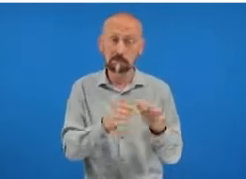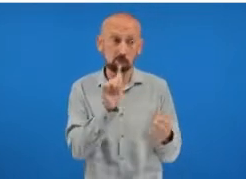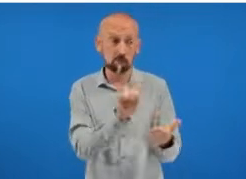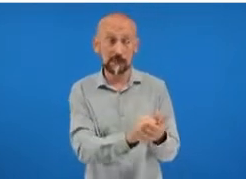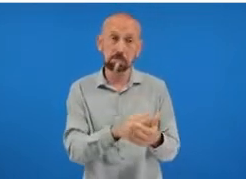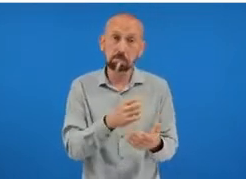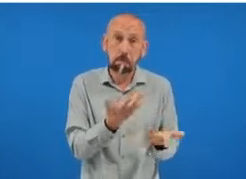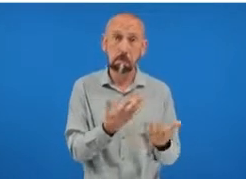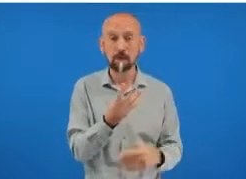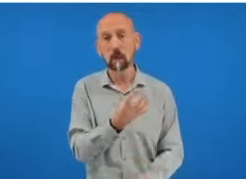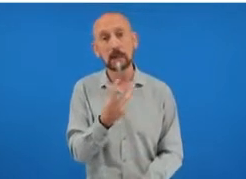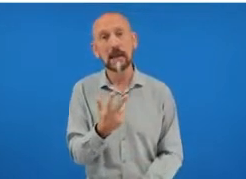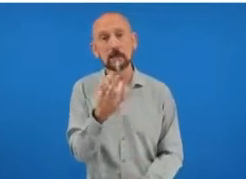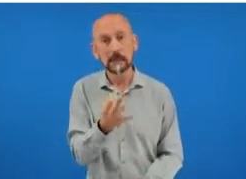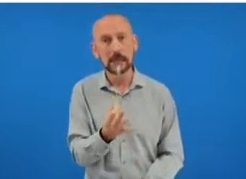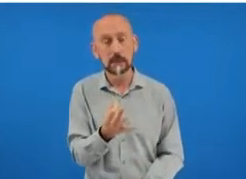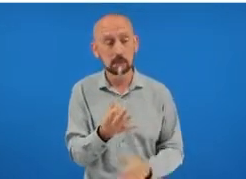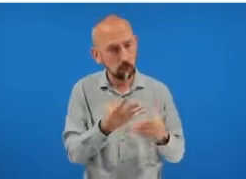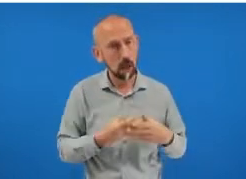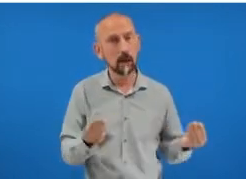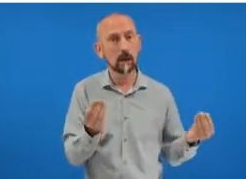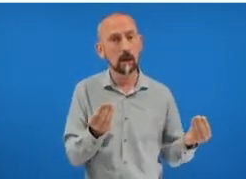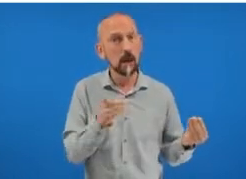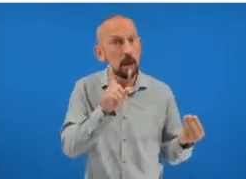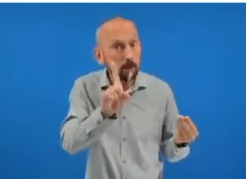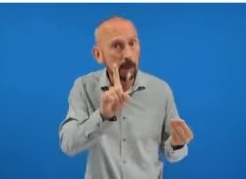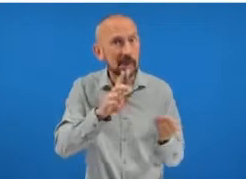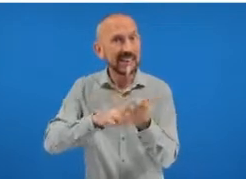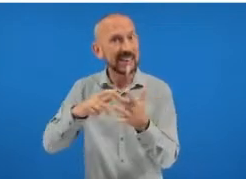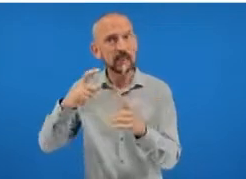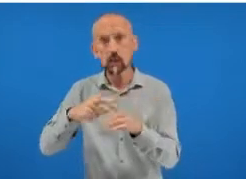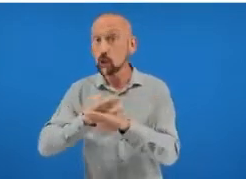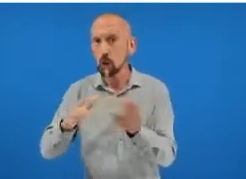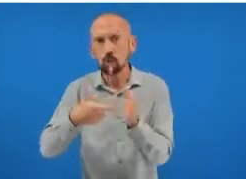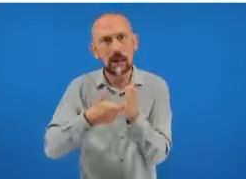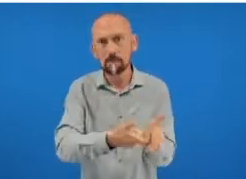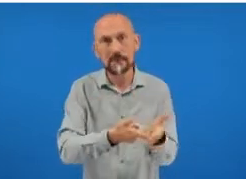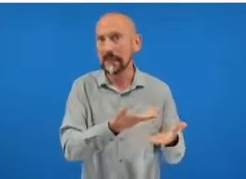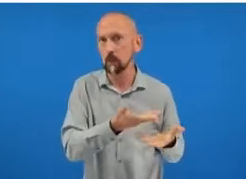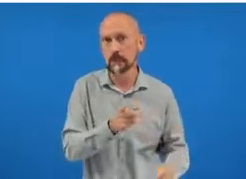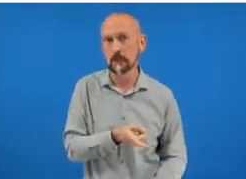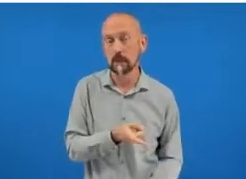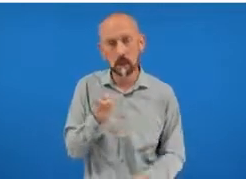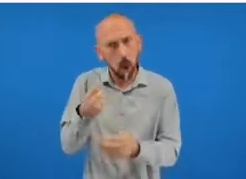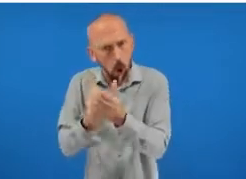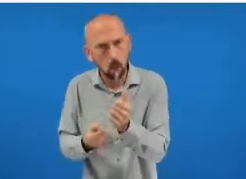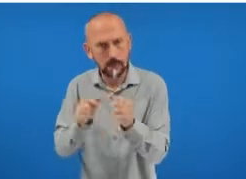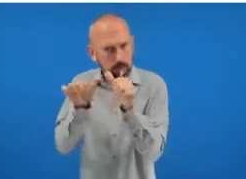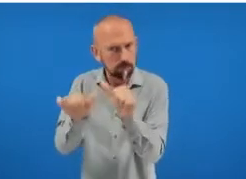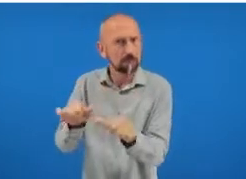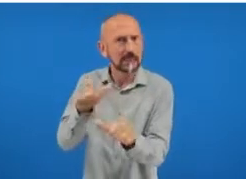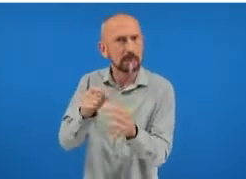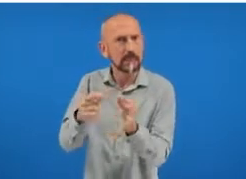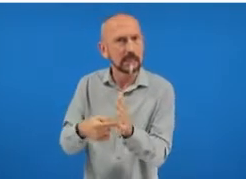However, NICE doesn't recommend counseling for GAD, it just recommends CBT. And it turned out that was also right,